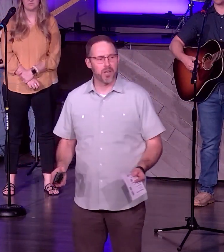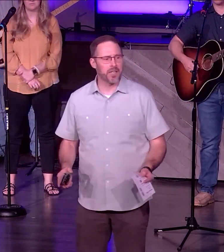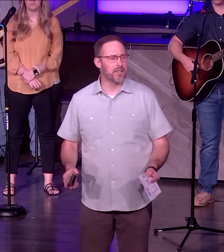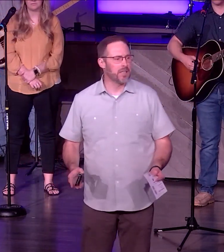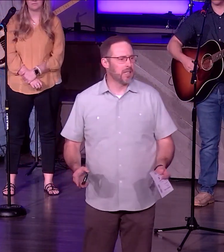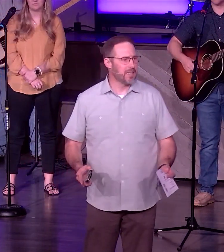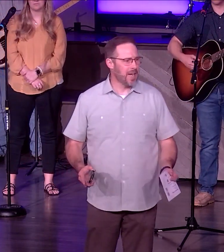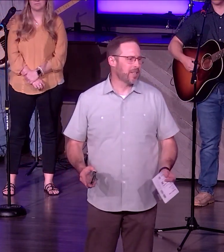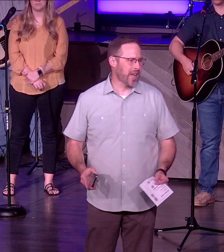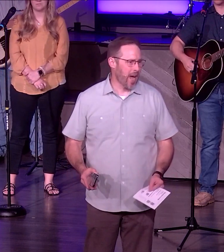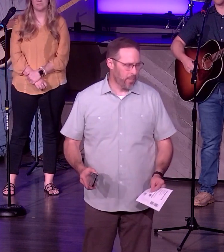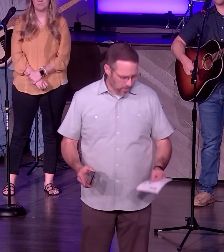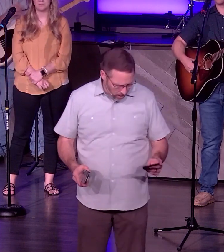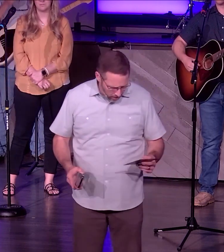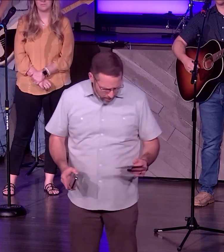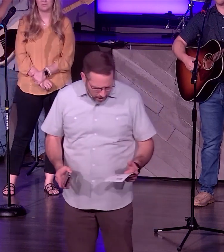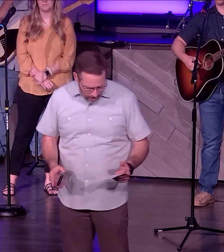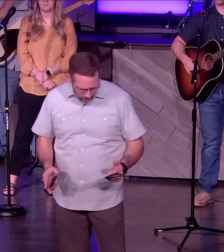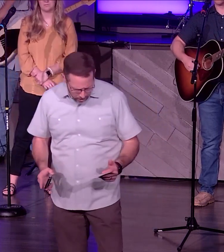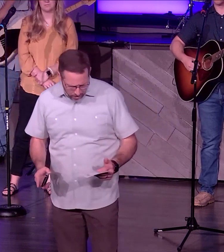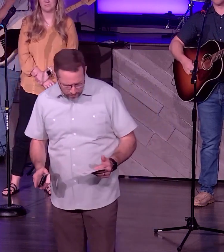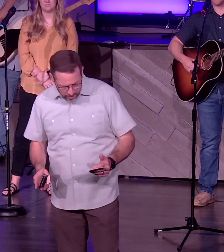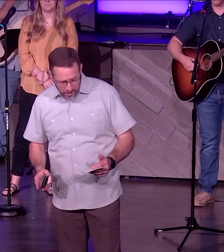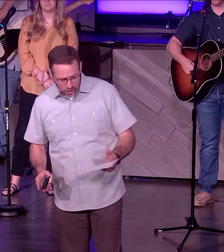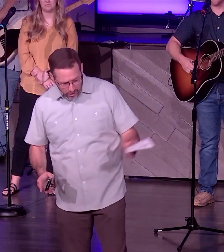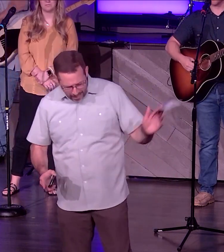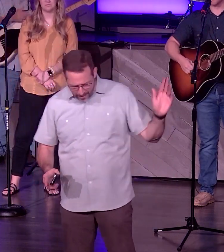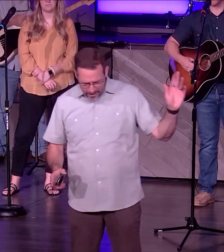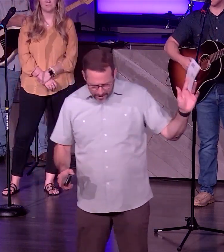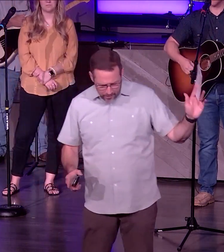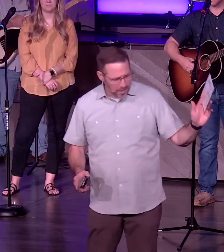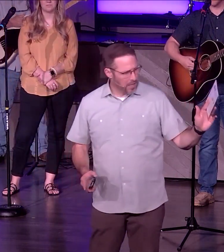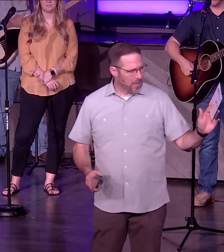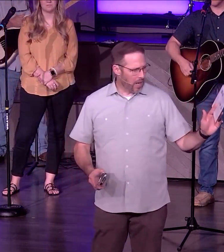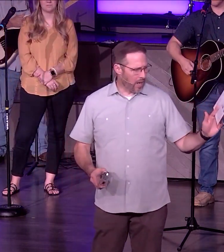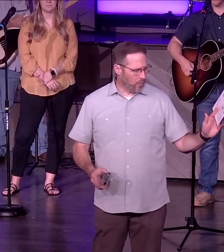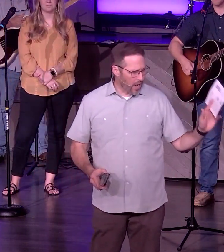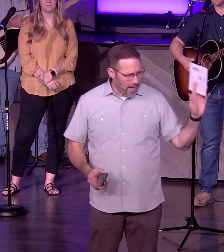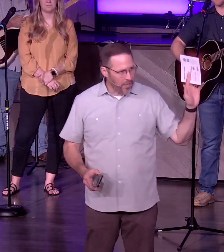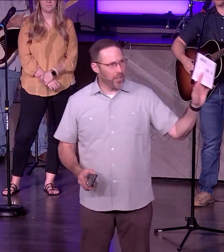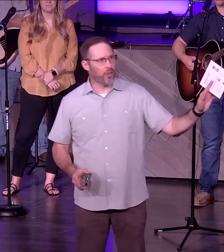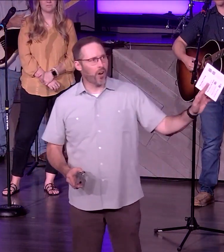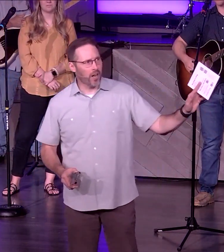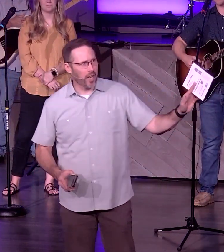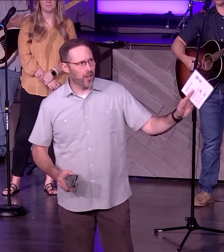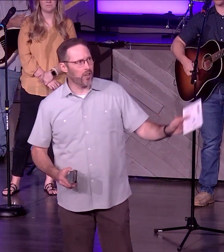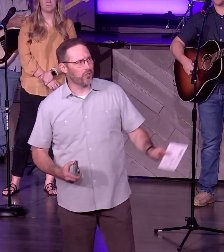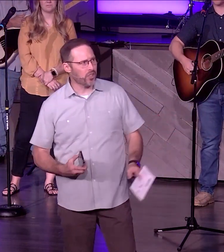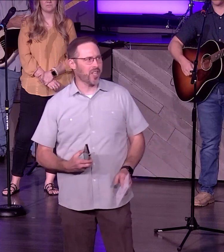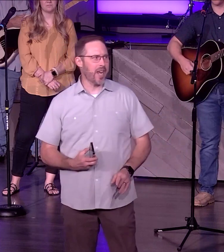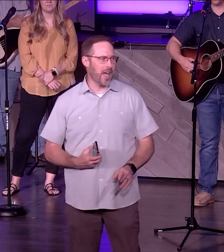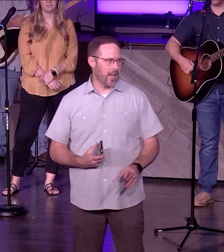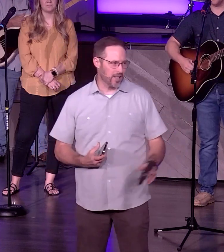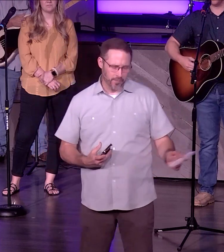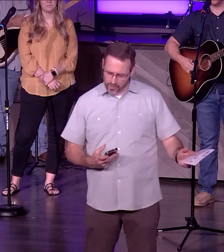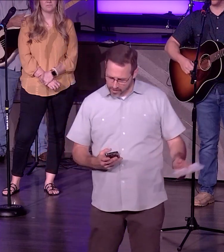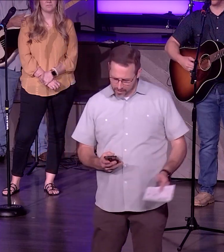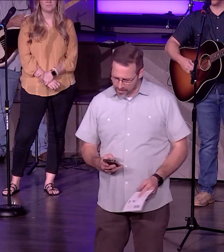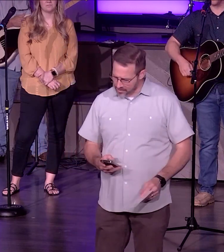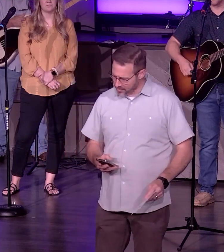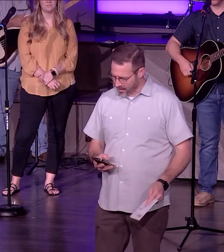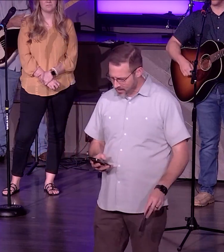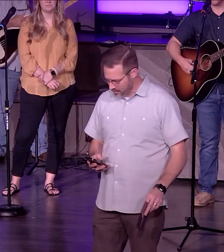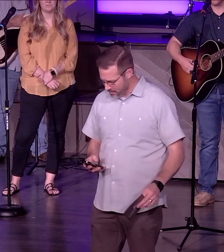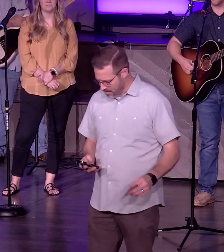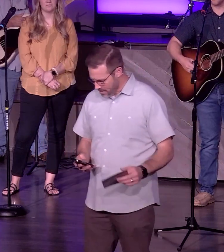do what needs to happen. So let me encourage you, if you're not sure how to give, we have that QR here. You just take out, some of you